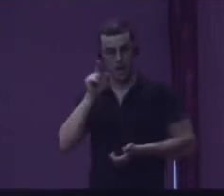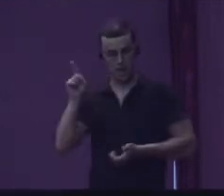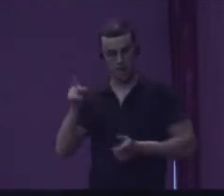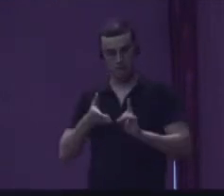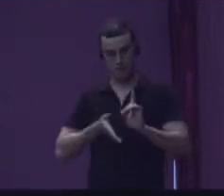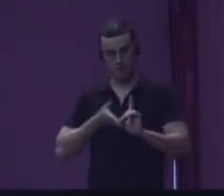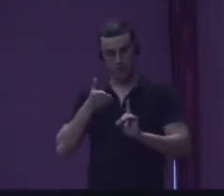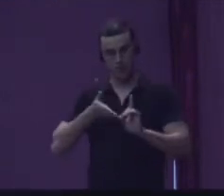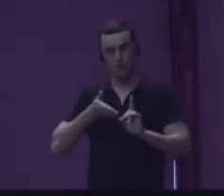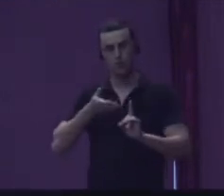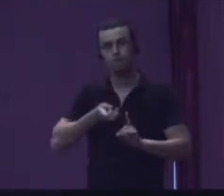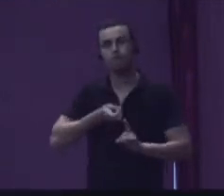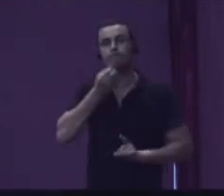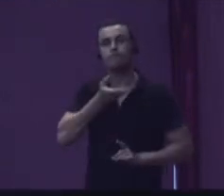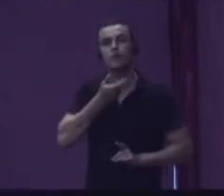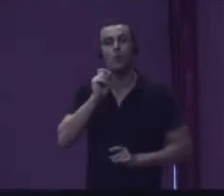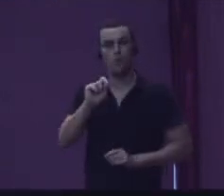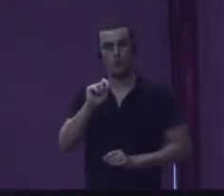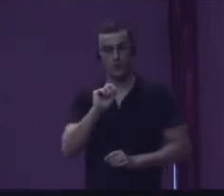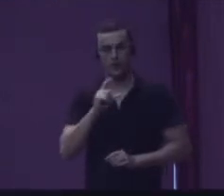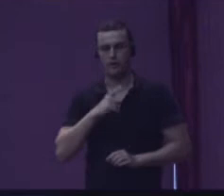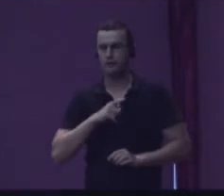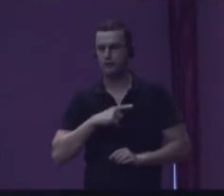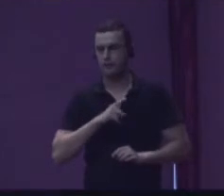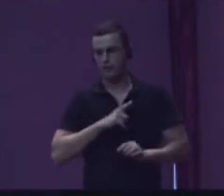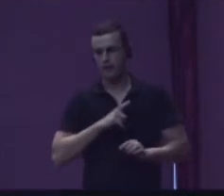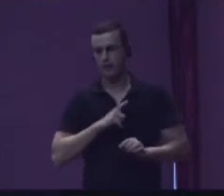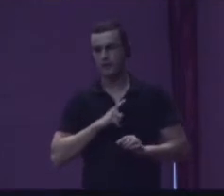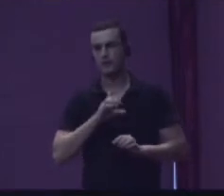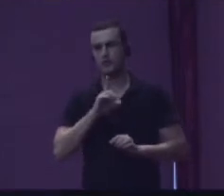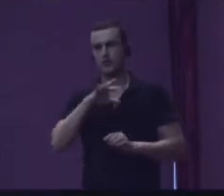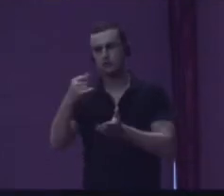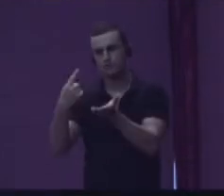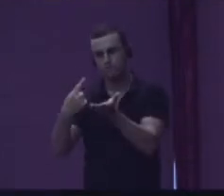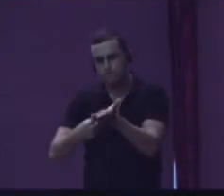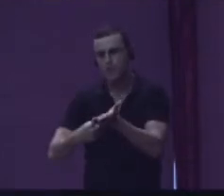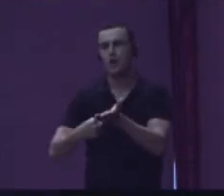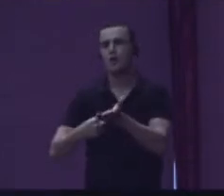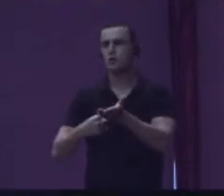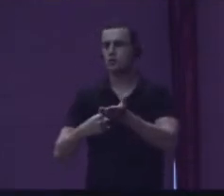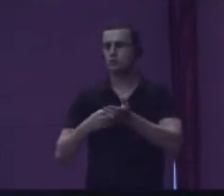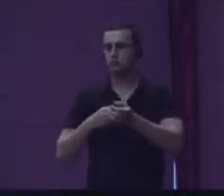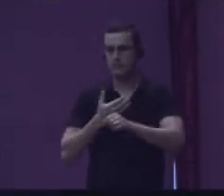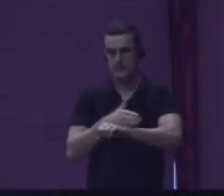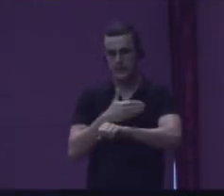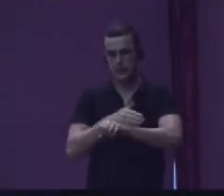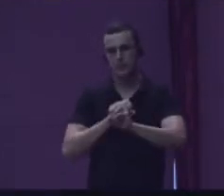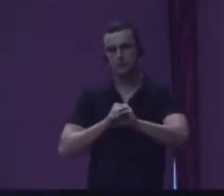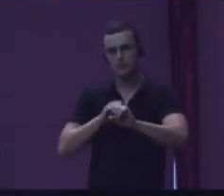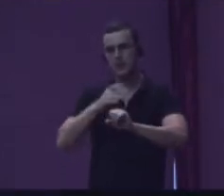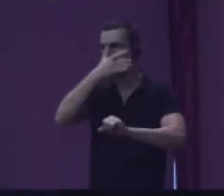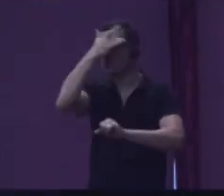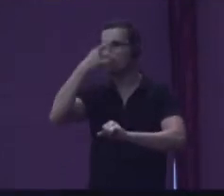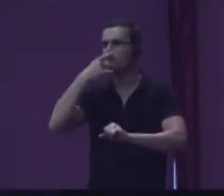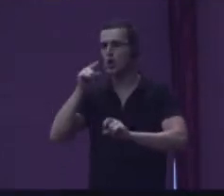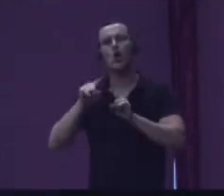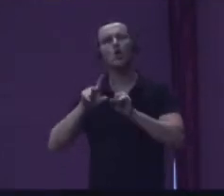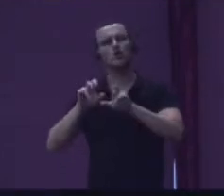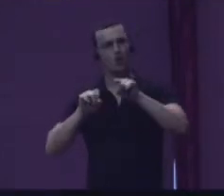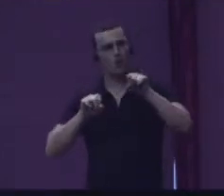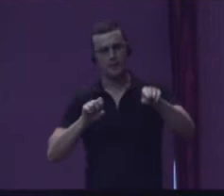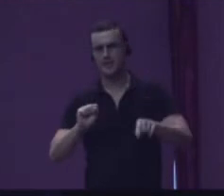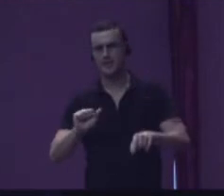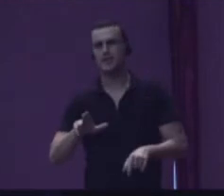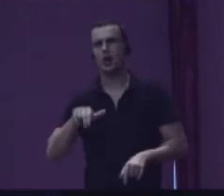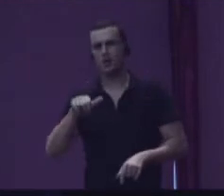mentioned about the sweat bath. And on the plantation, or in the hot areas, they don't use the sweat bath. I'll show you,